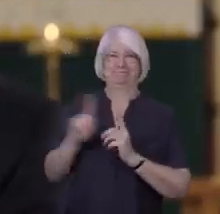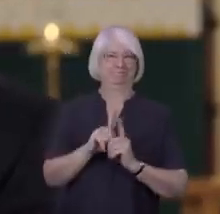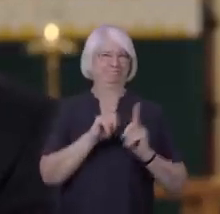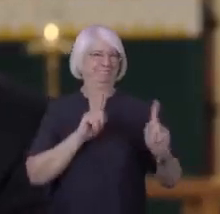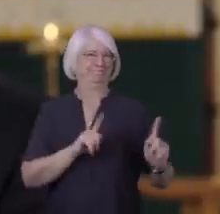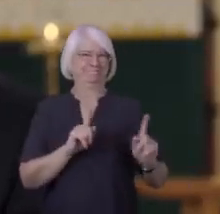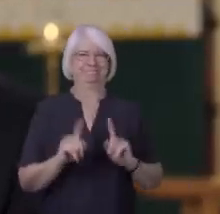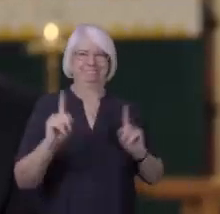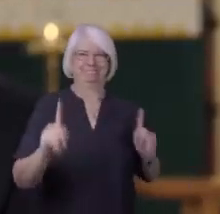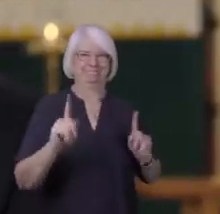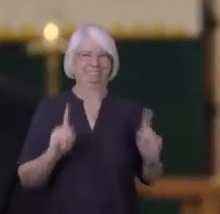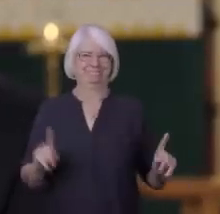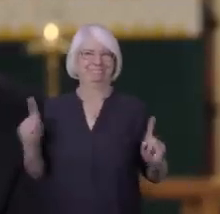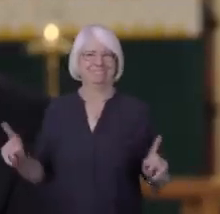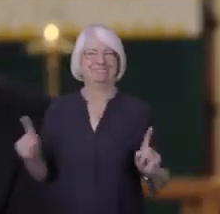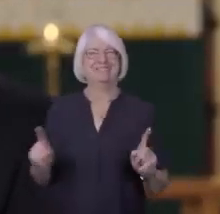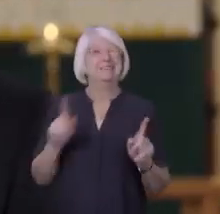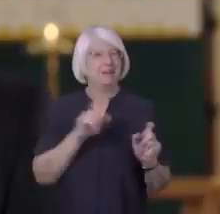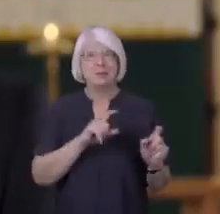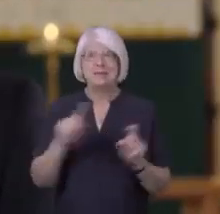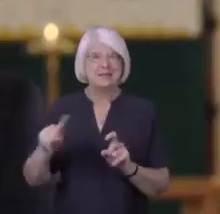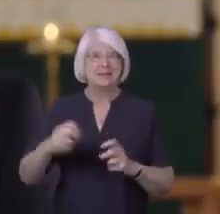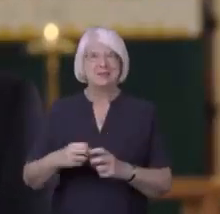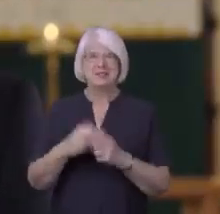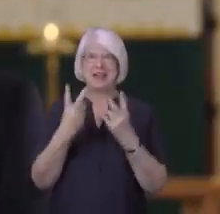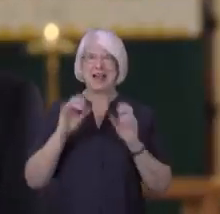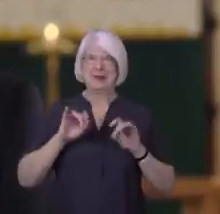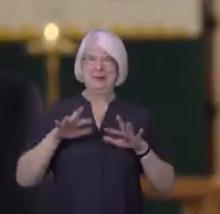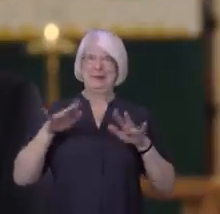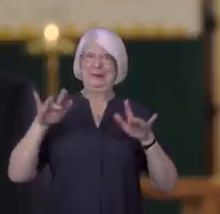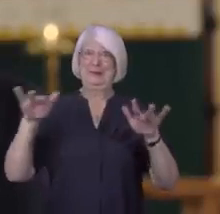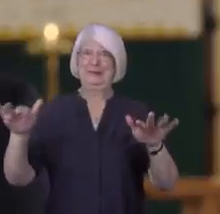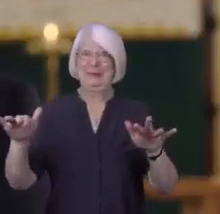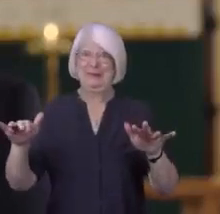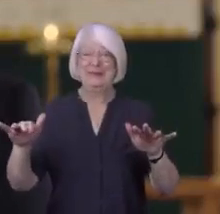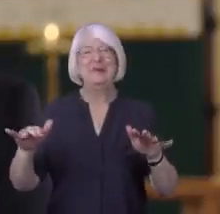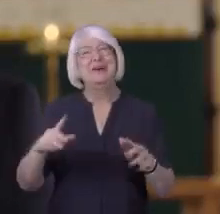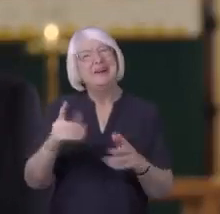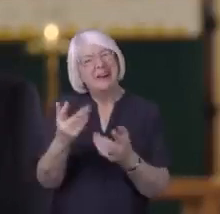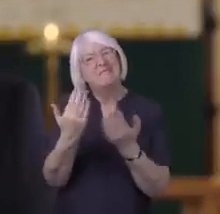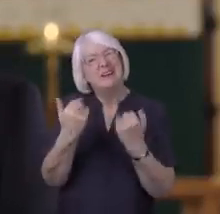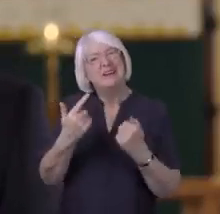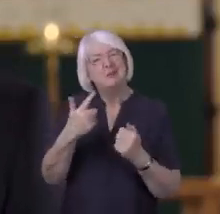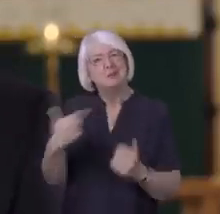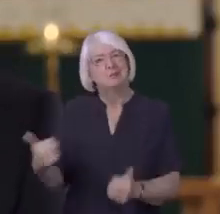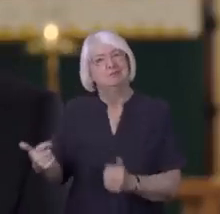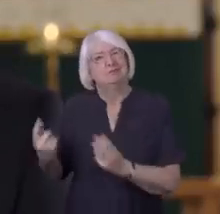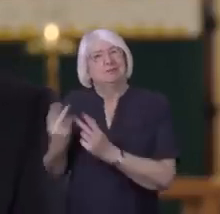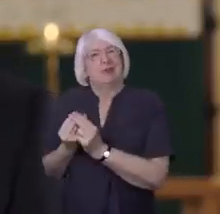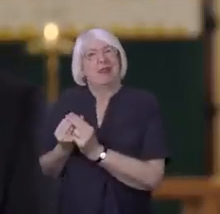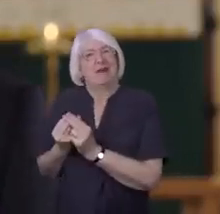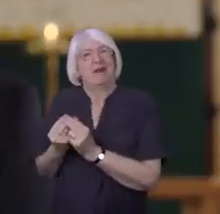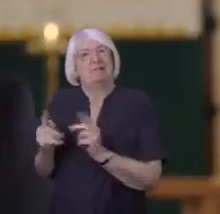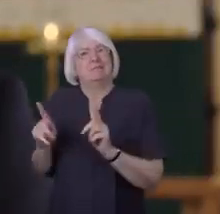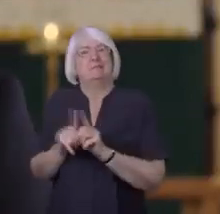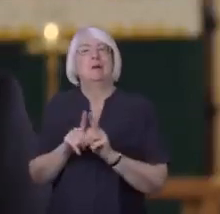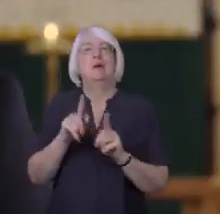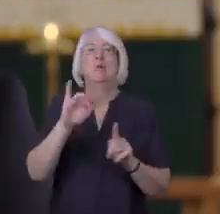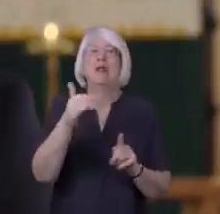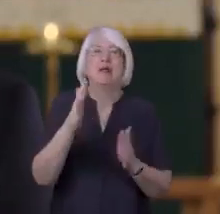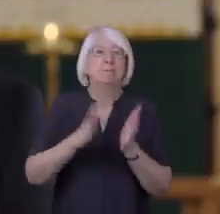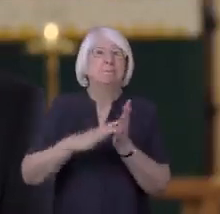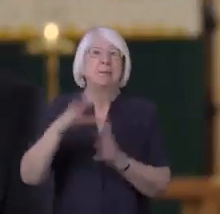light will shine brighter. And in this service, I invite you to stand together. Whether you're in Manchester